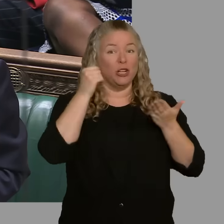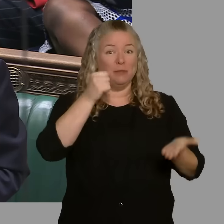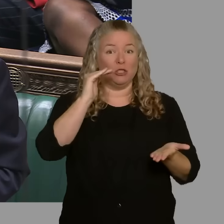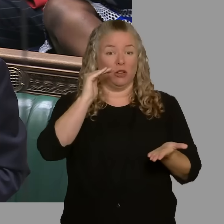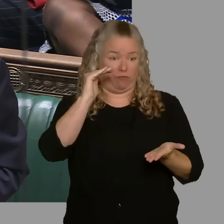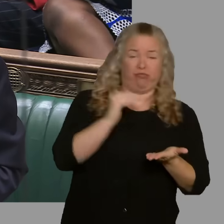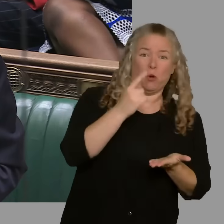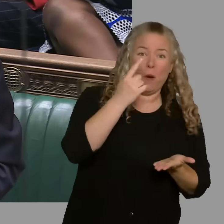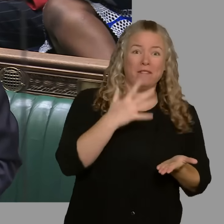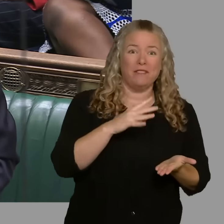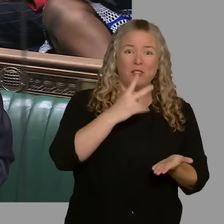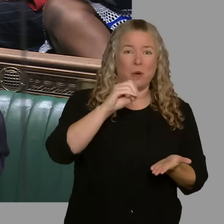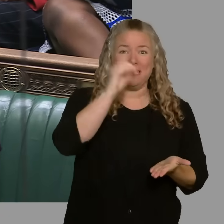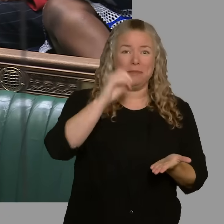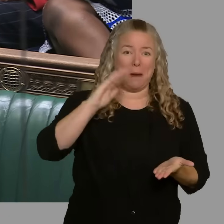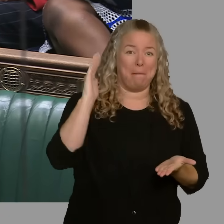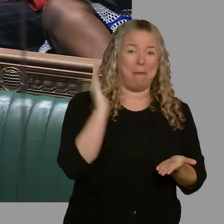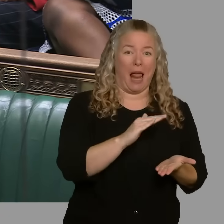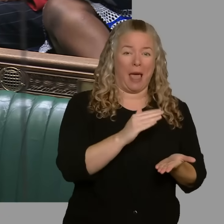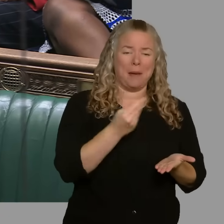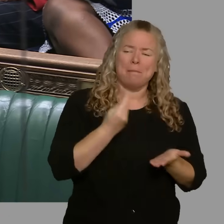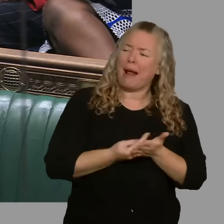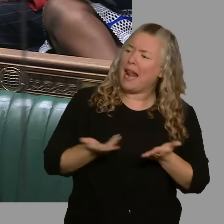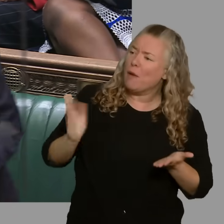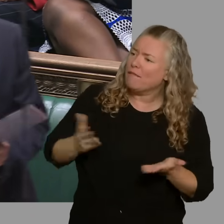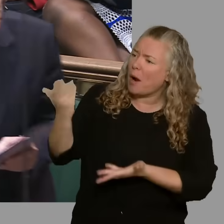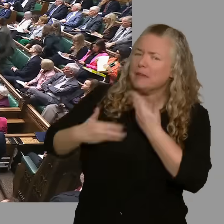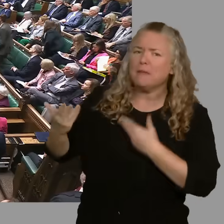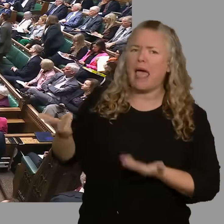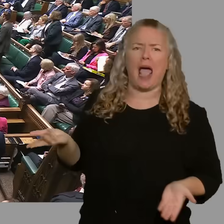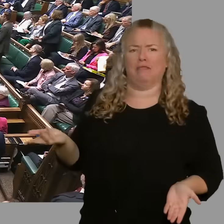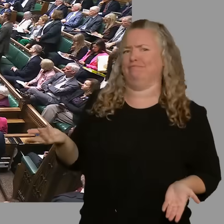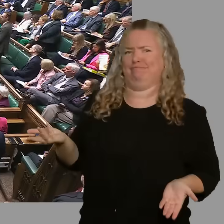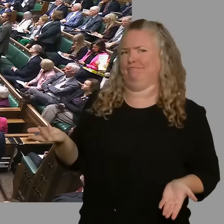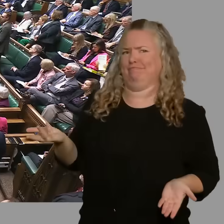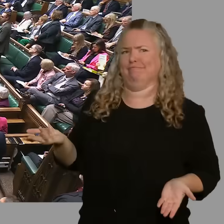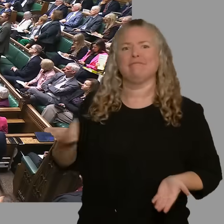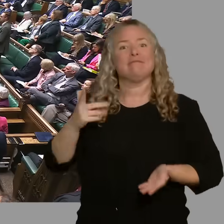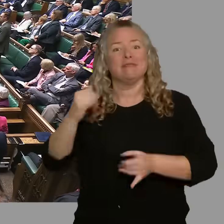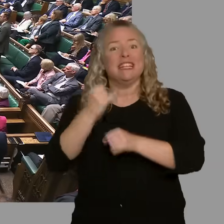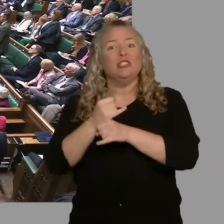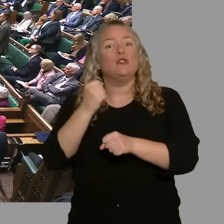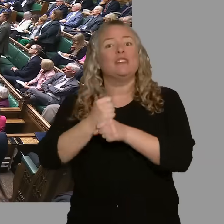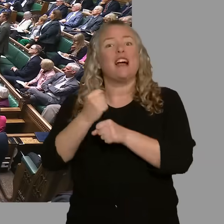austerity for public services. They haven't listened and they haven't learned.